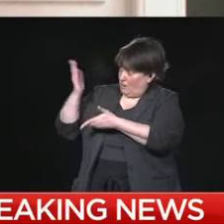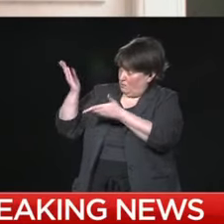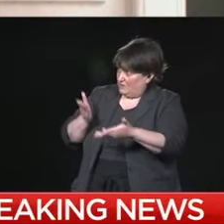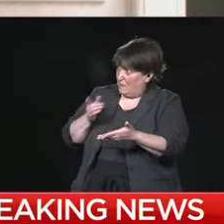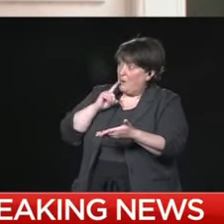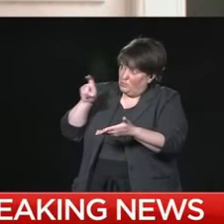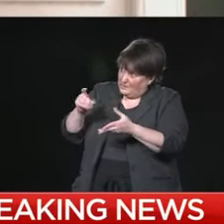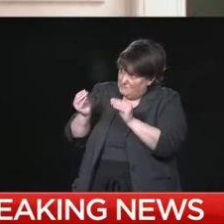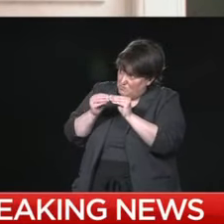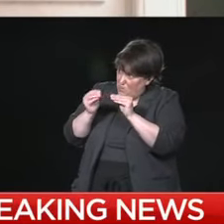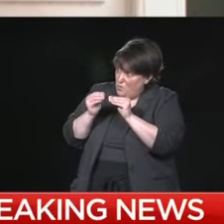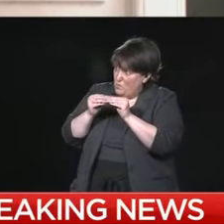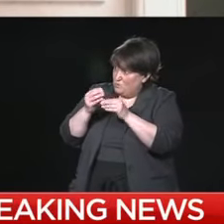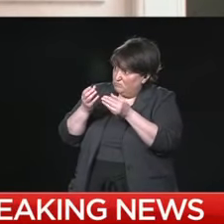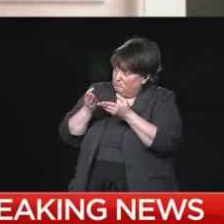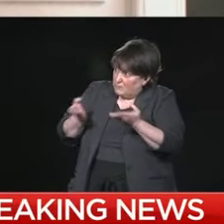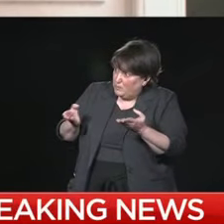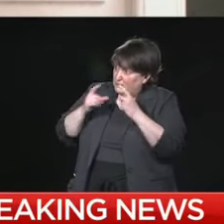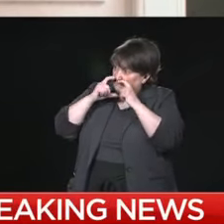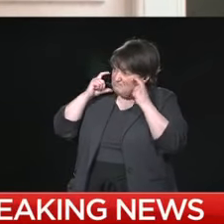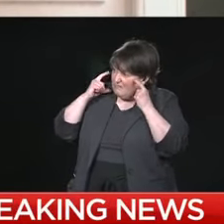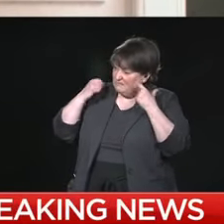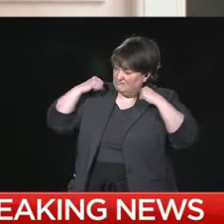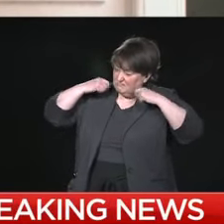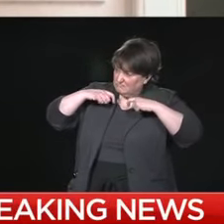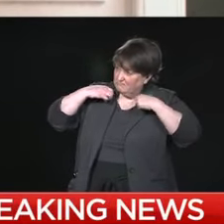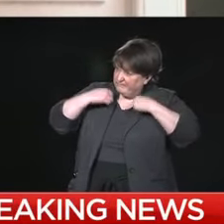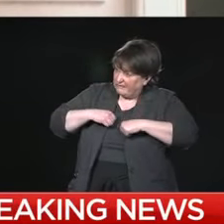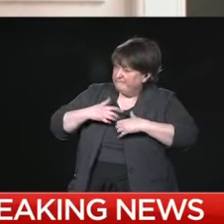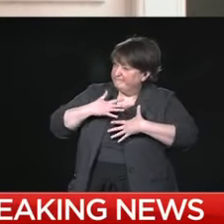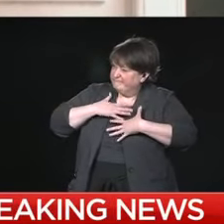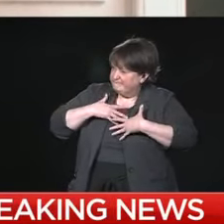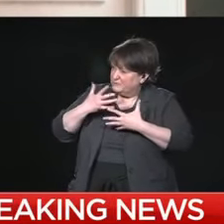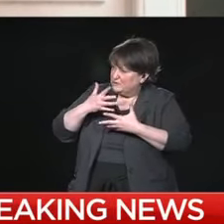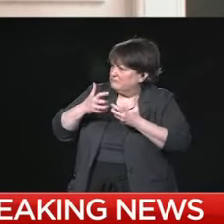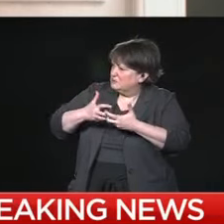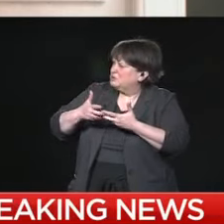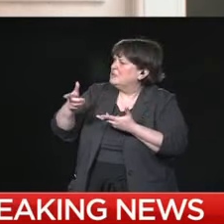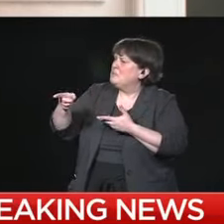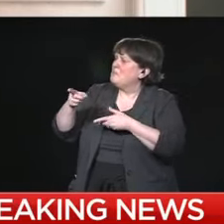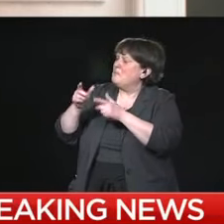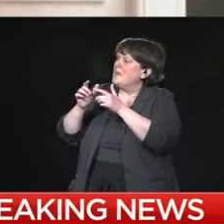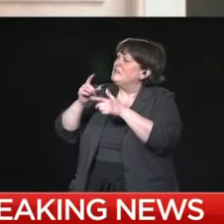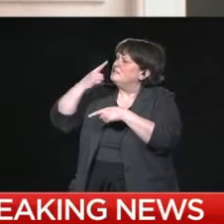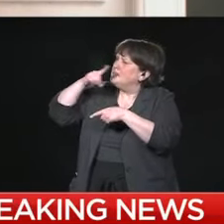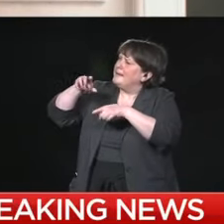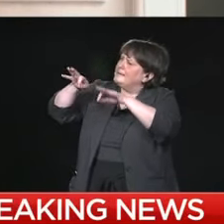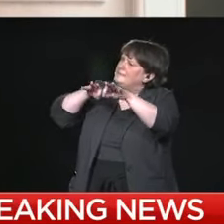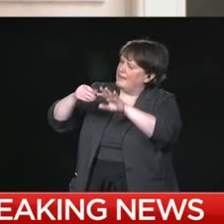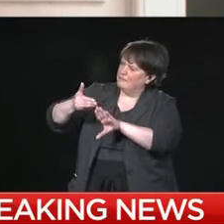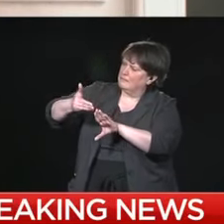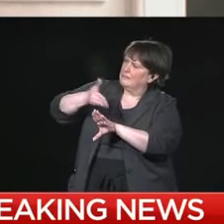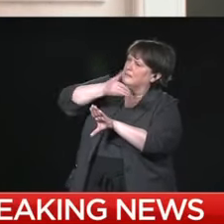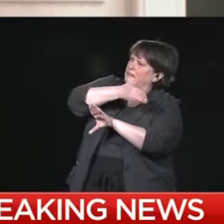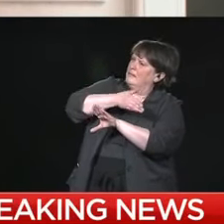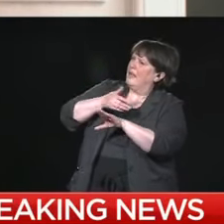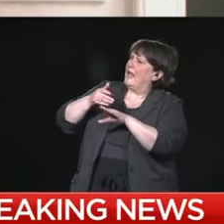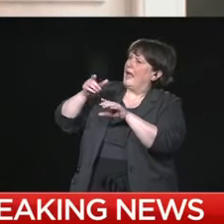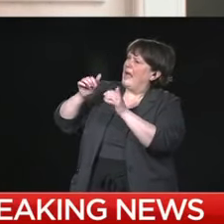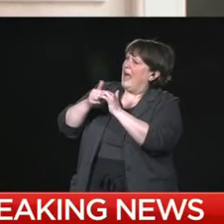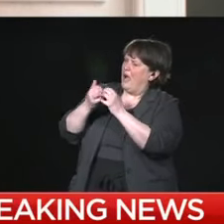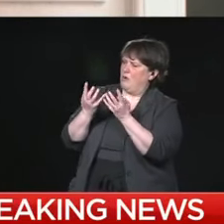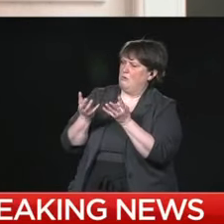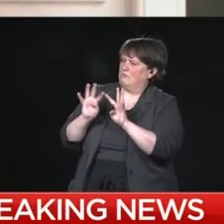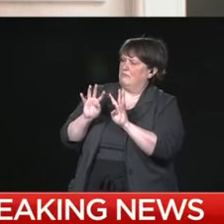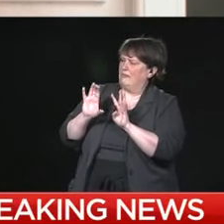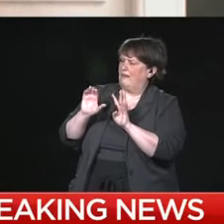needed, obviously. So I think what I'd like you to do is, can you walk us through your decision-making process around the cabinet table, how